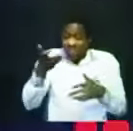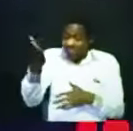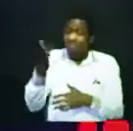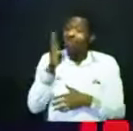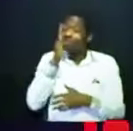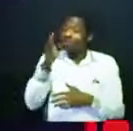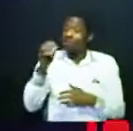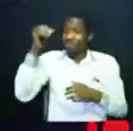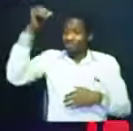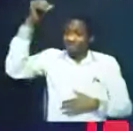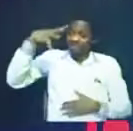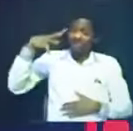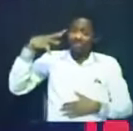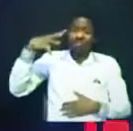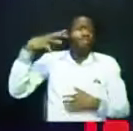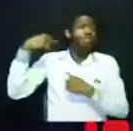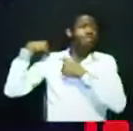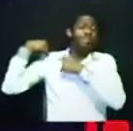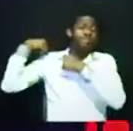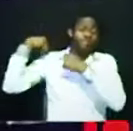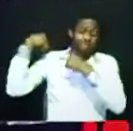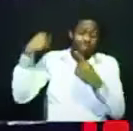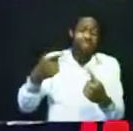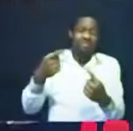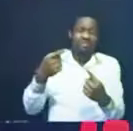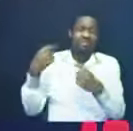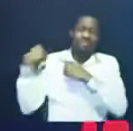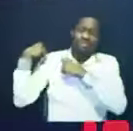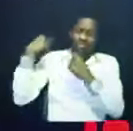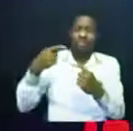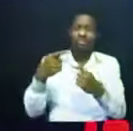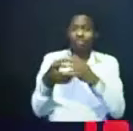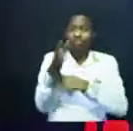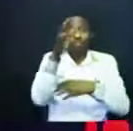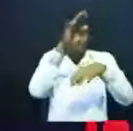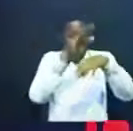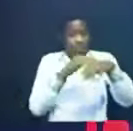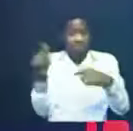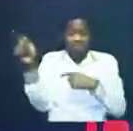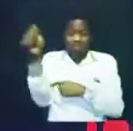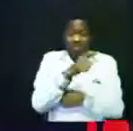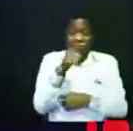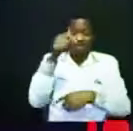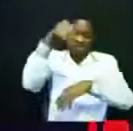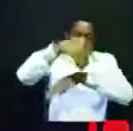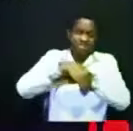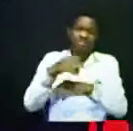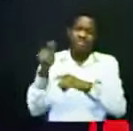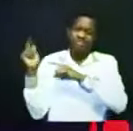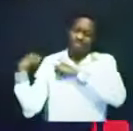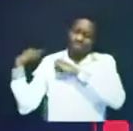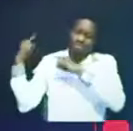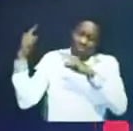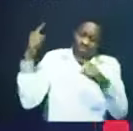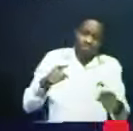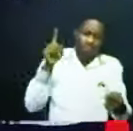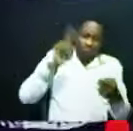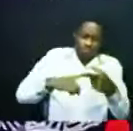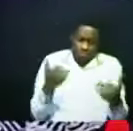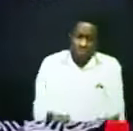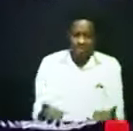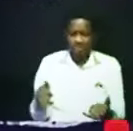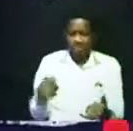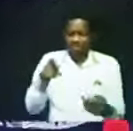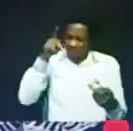light, ever since he called the day and the night, it has remained like that. Bibre onyankopon ka se